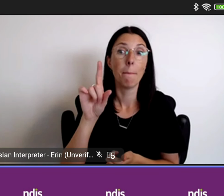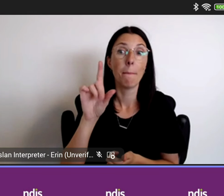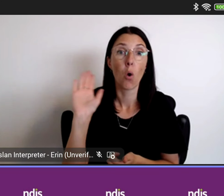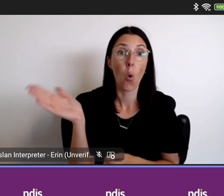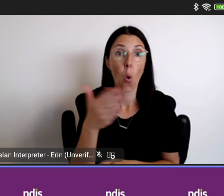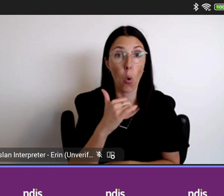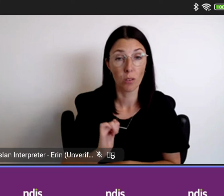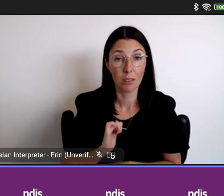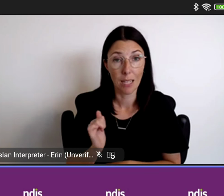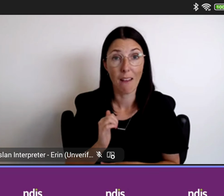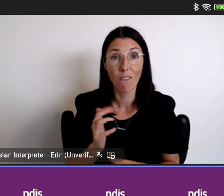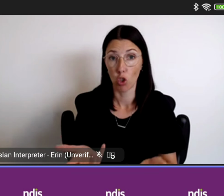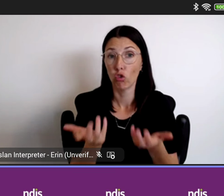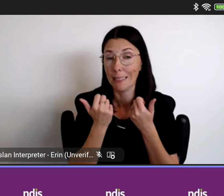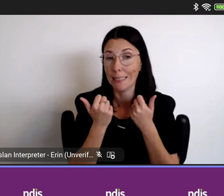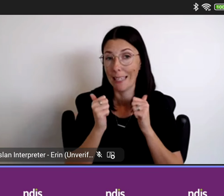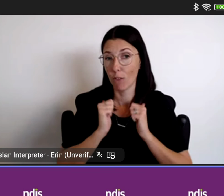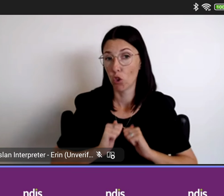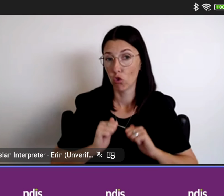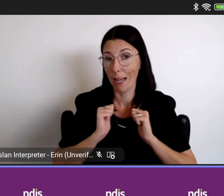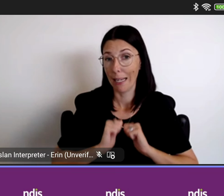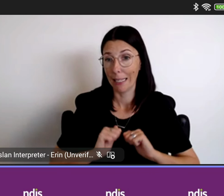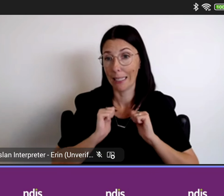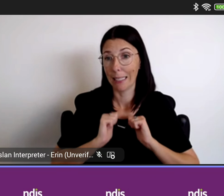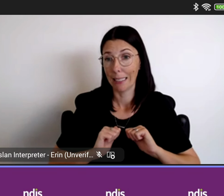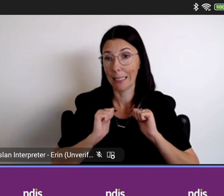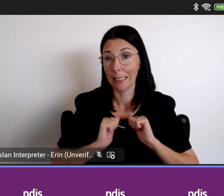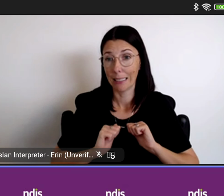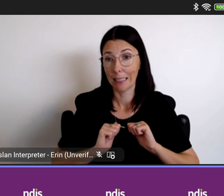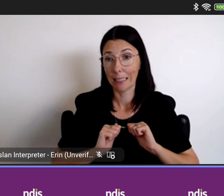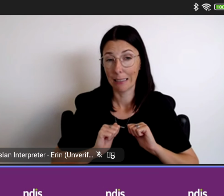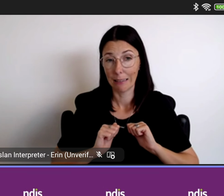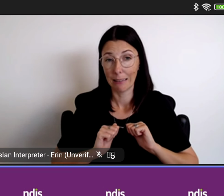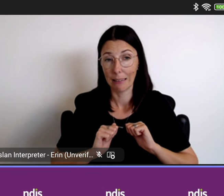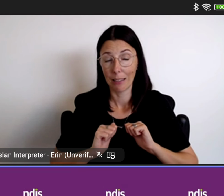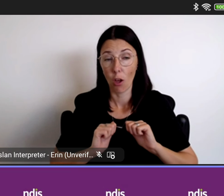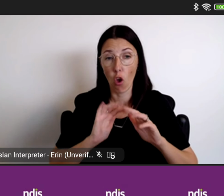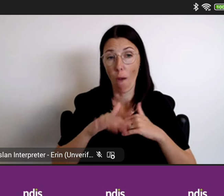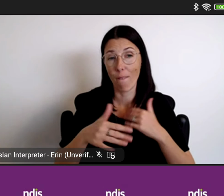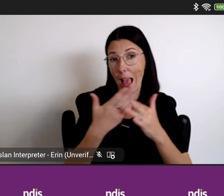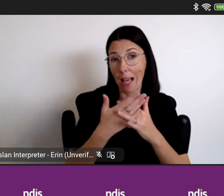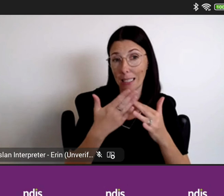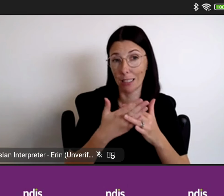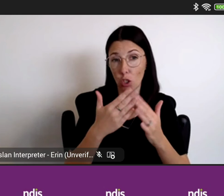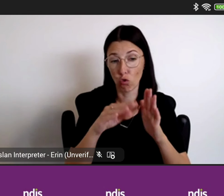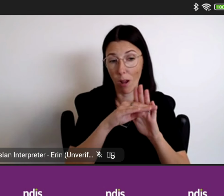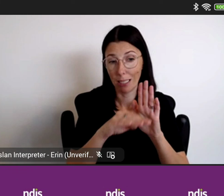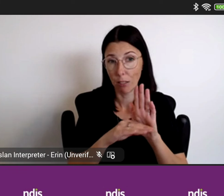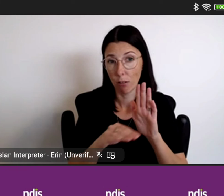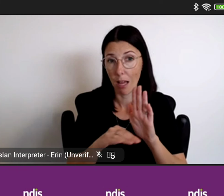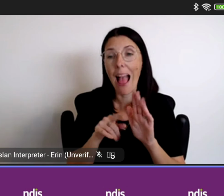training to apply the access criteria to determine if someone is eligible for the NDIS.